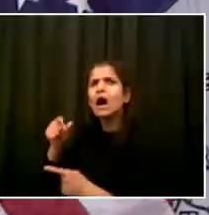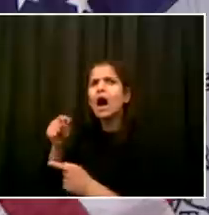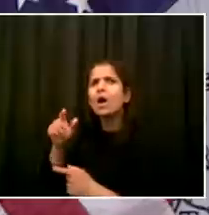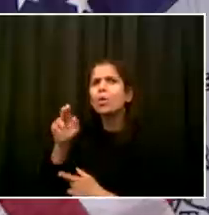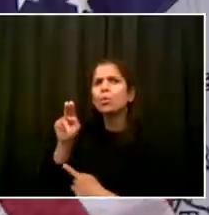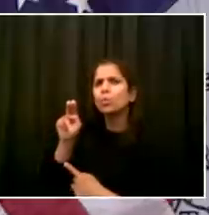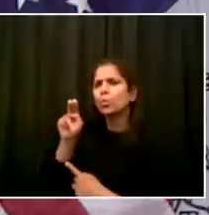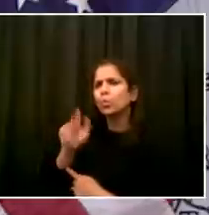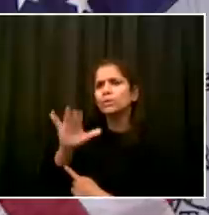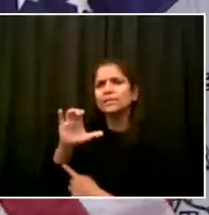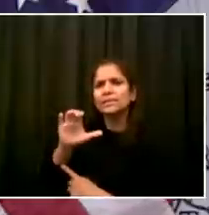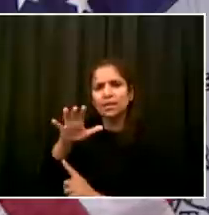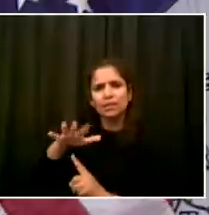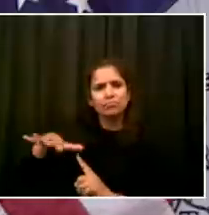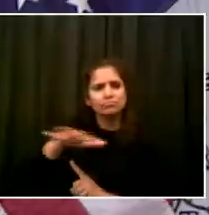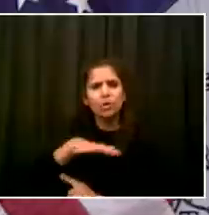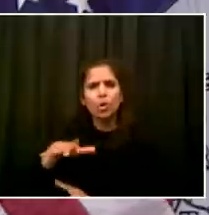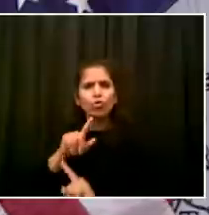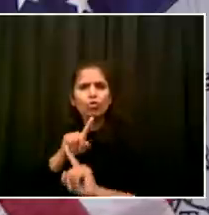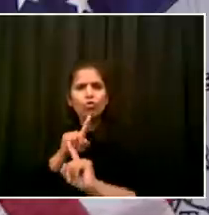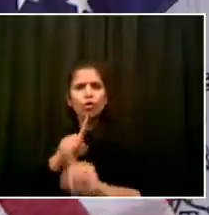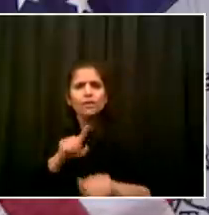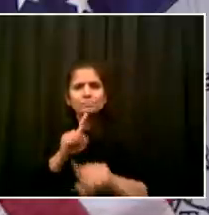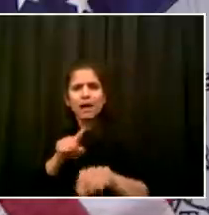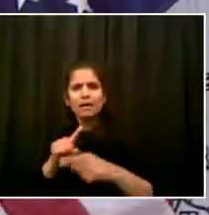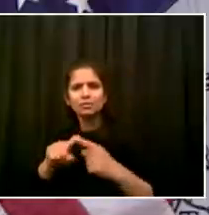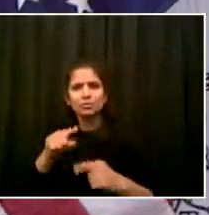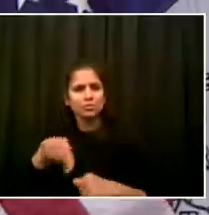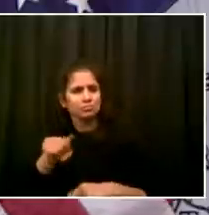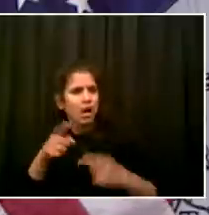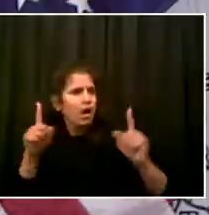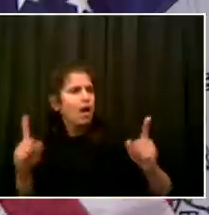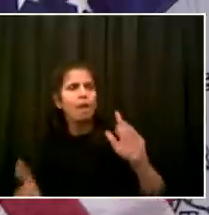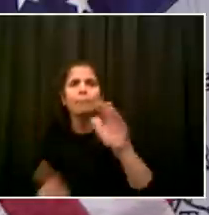I wonder if you could speak to that and also have Commissioner Barbeau weigh in on that.